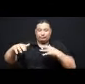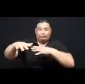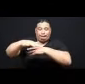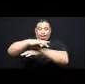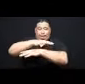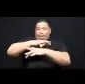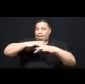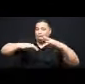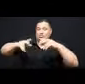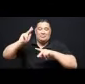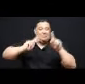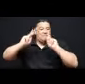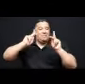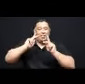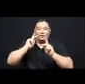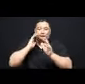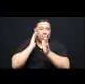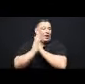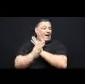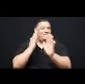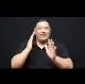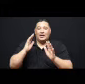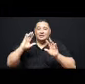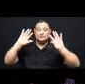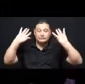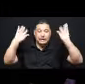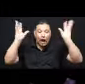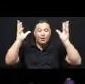and silence and life.